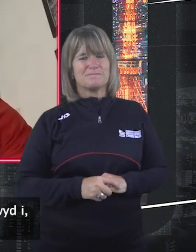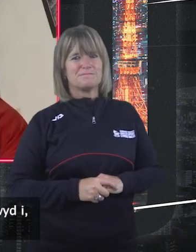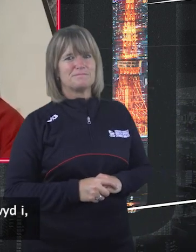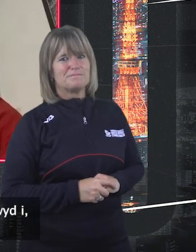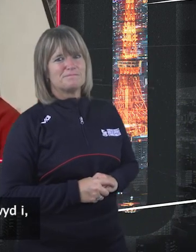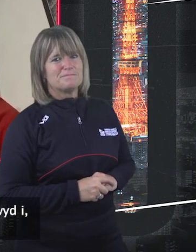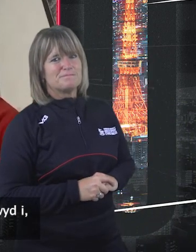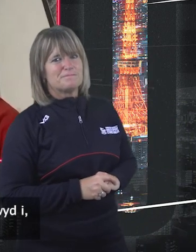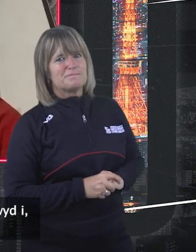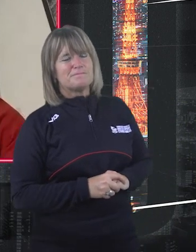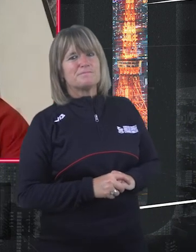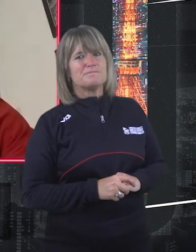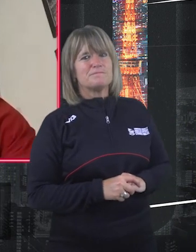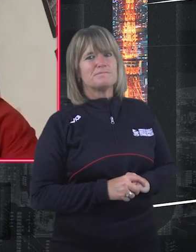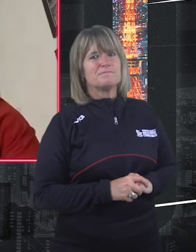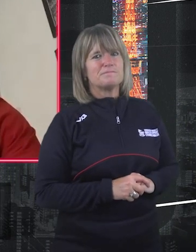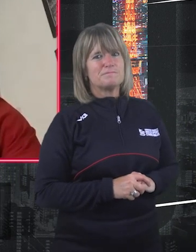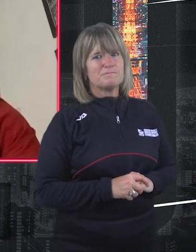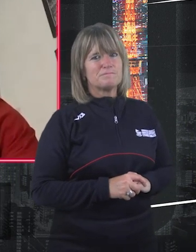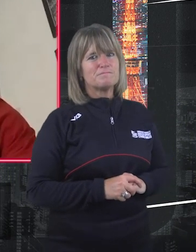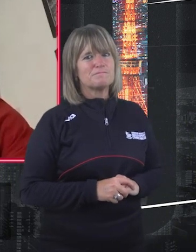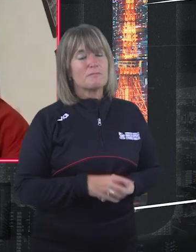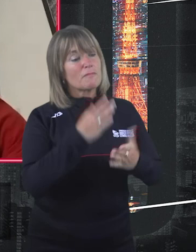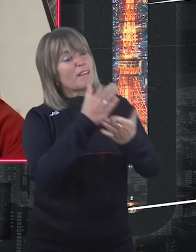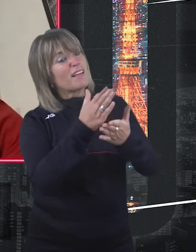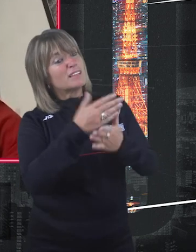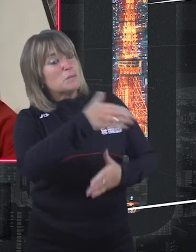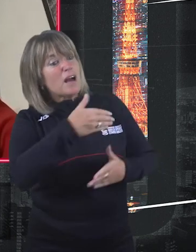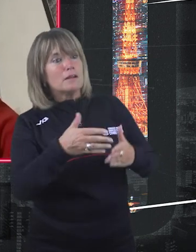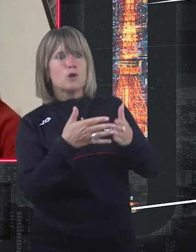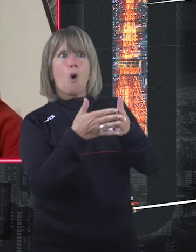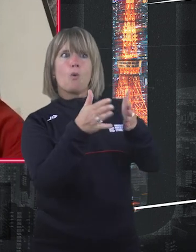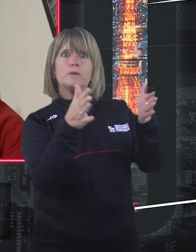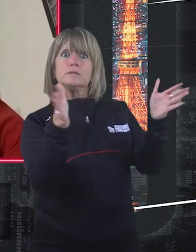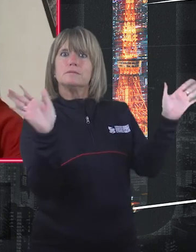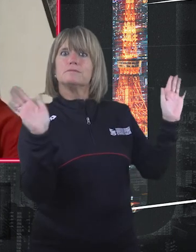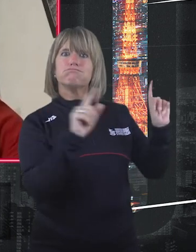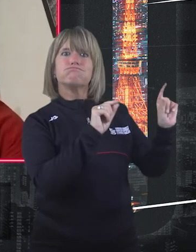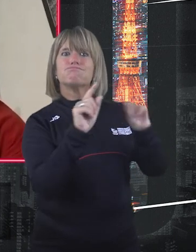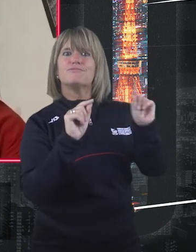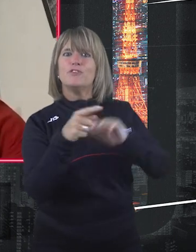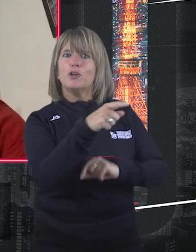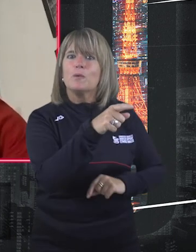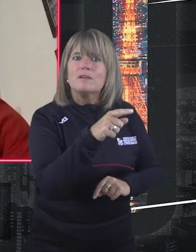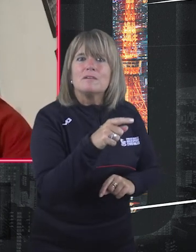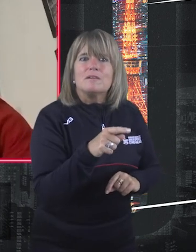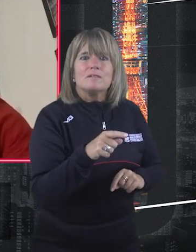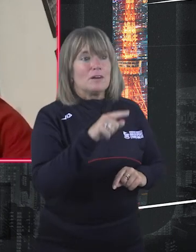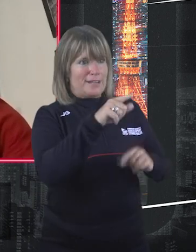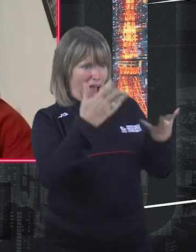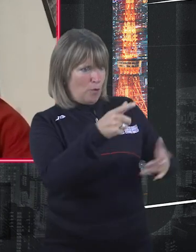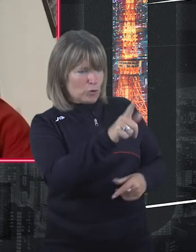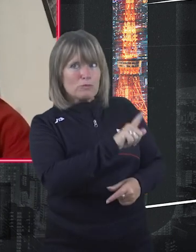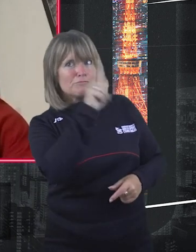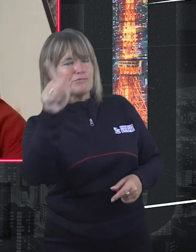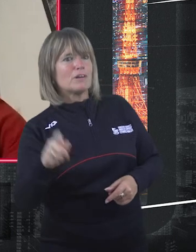really big for me. Yeah, it's opened so many doors, hasn't it? And here you are about to embark